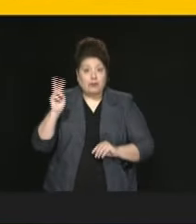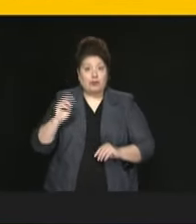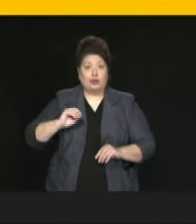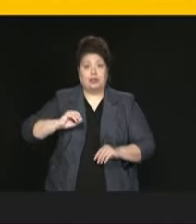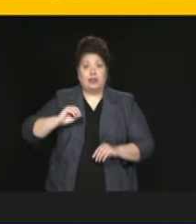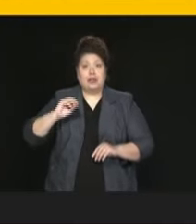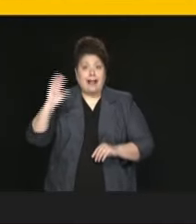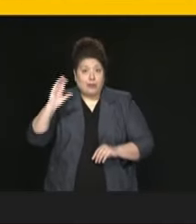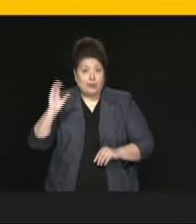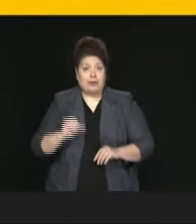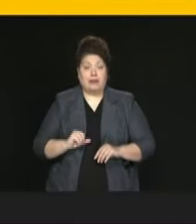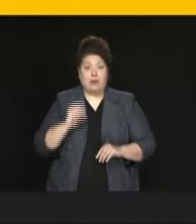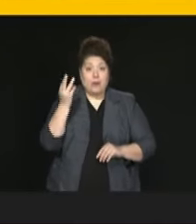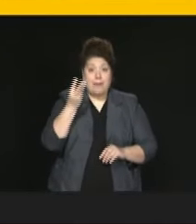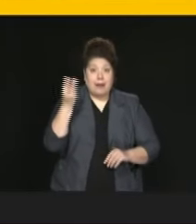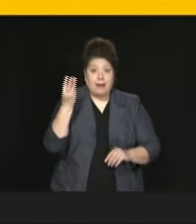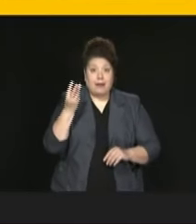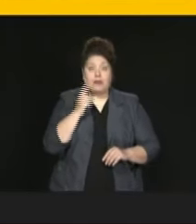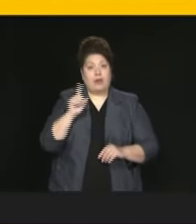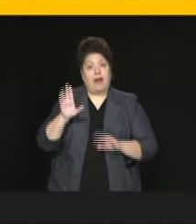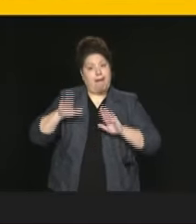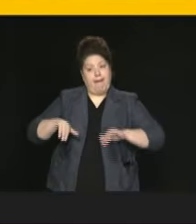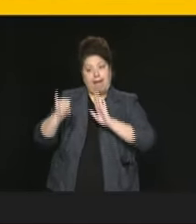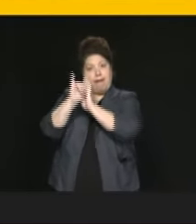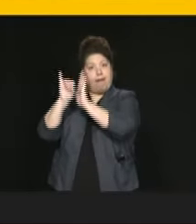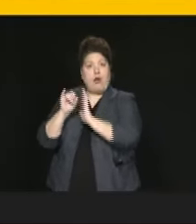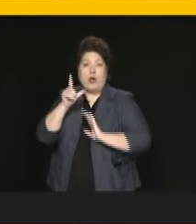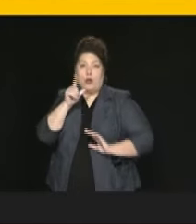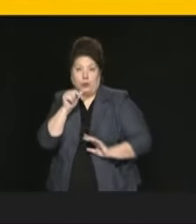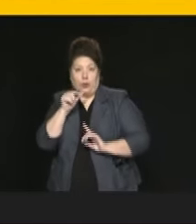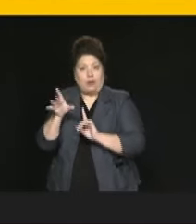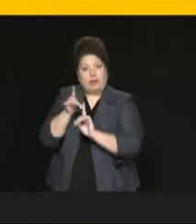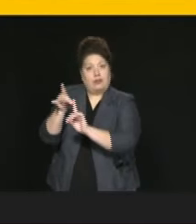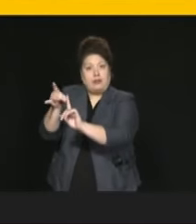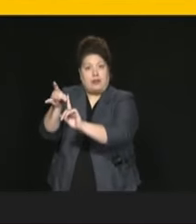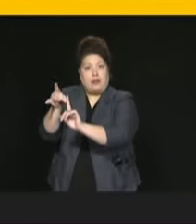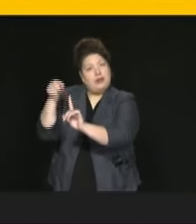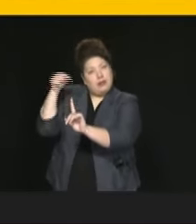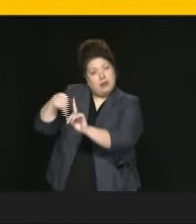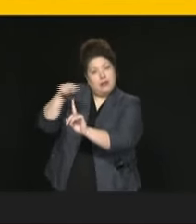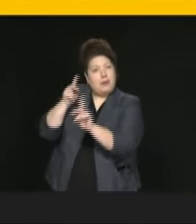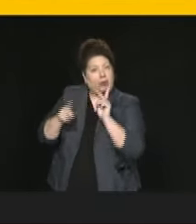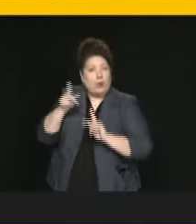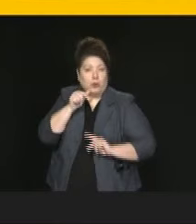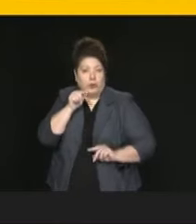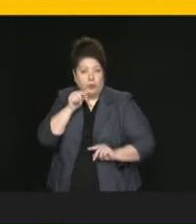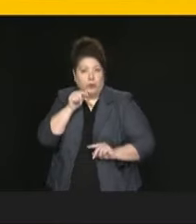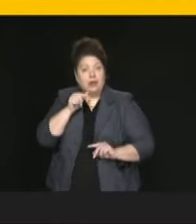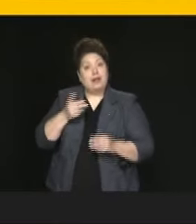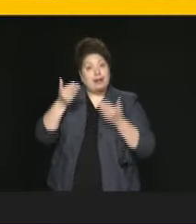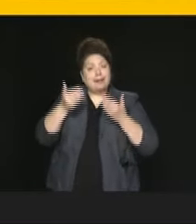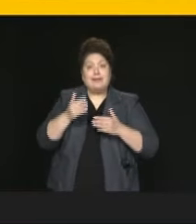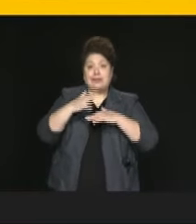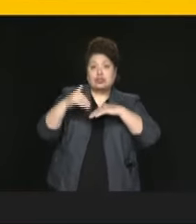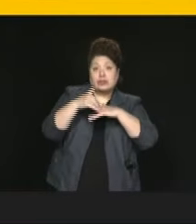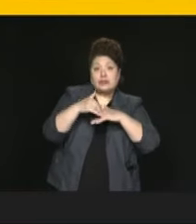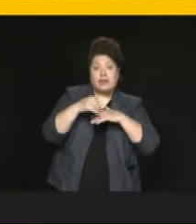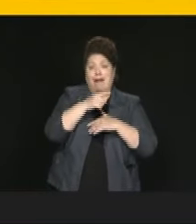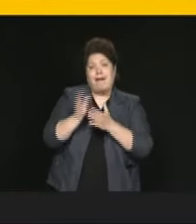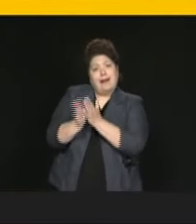there. When Indigenous leaders and organizations are calling for better data to be collected and disseminated to them, we need to make sure they have that data.